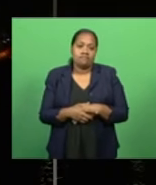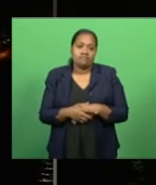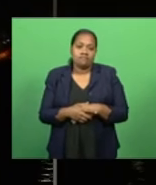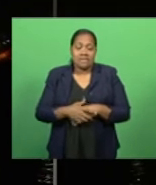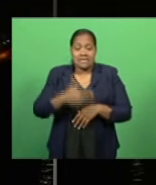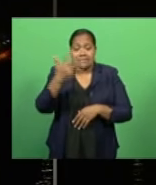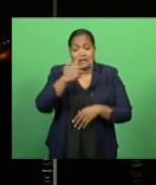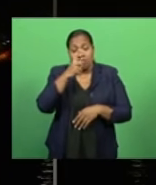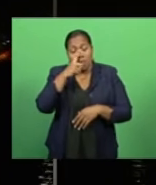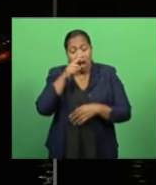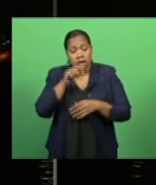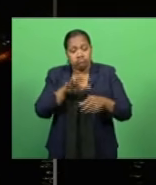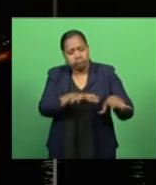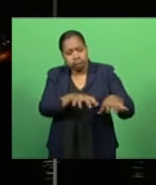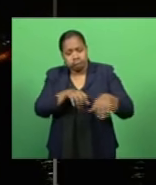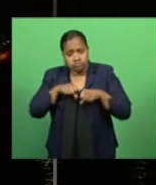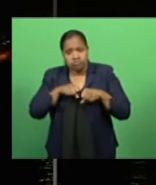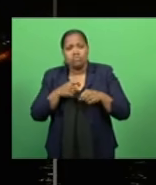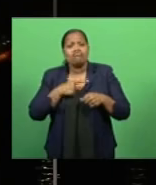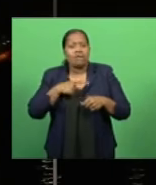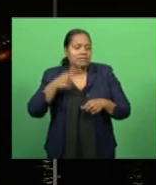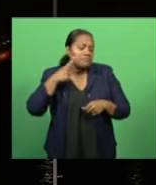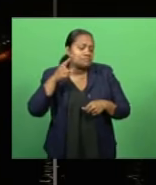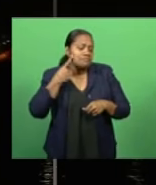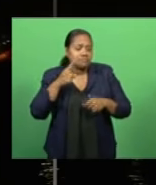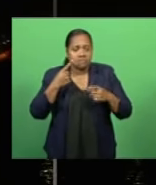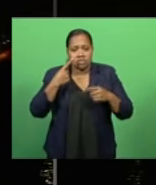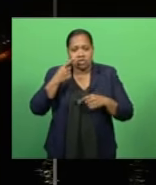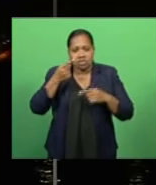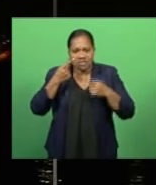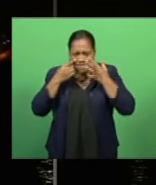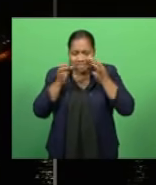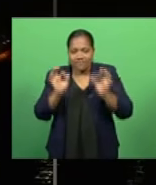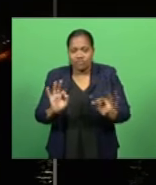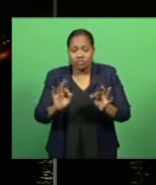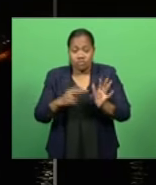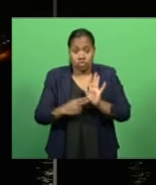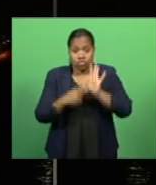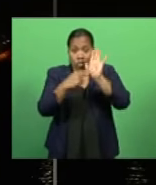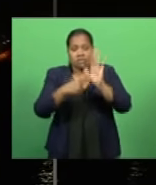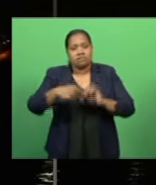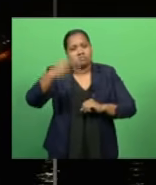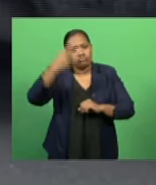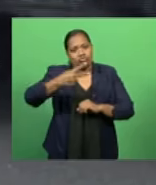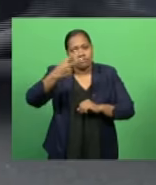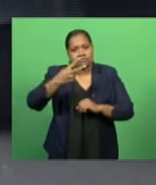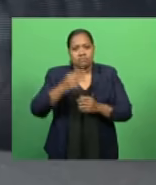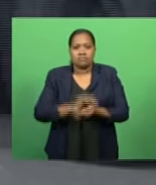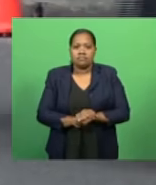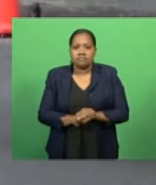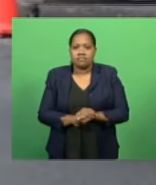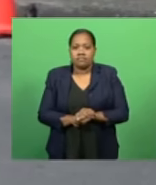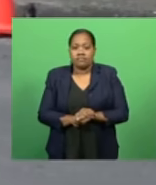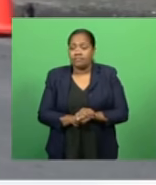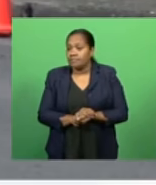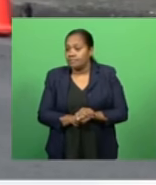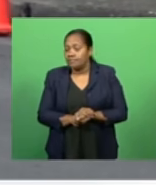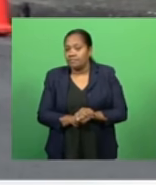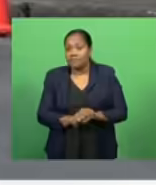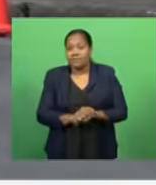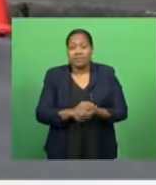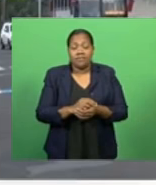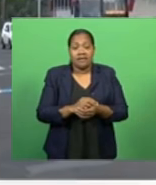19 arrests were made last night for breaches of curfew, with the Northern Division recording 12. The Western Division recorded